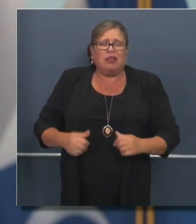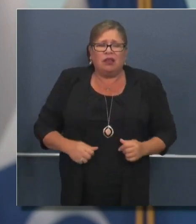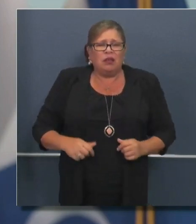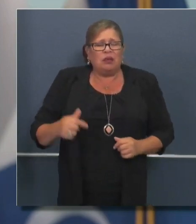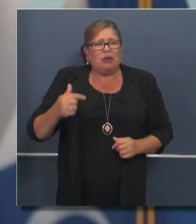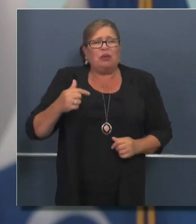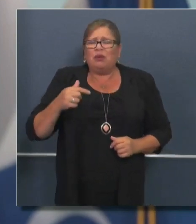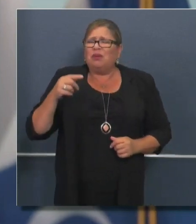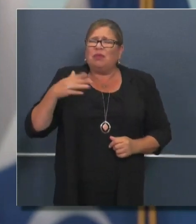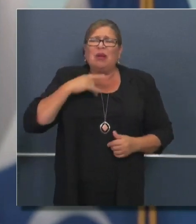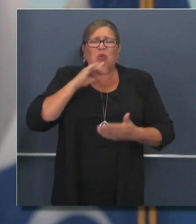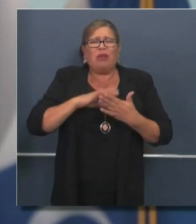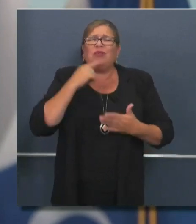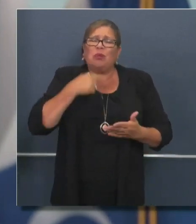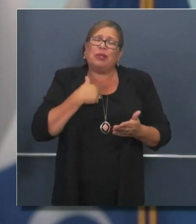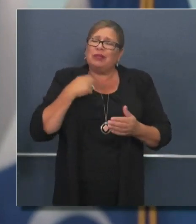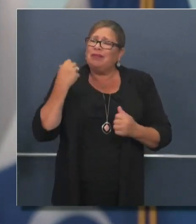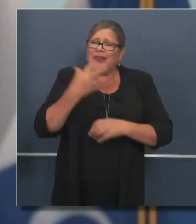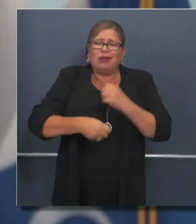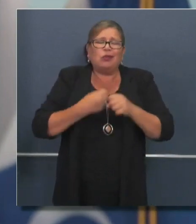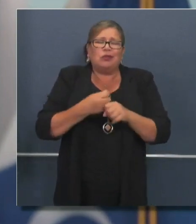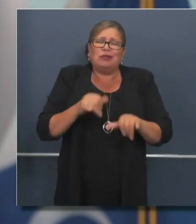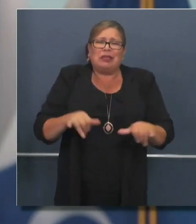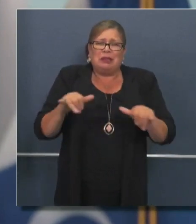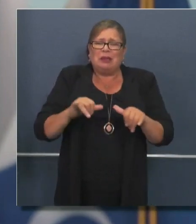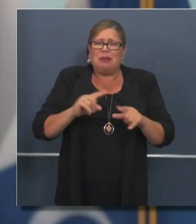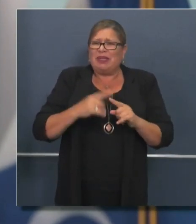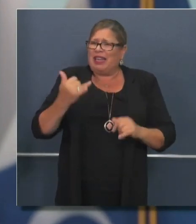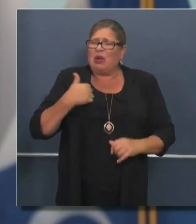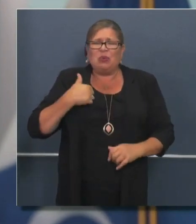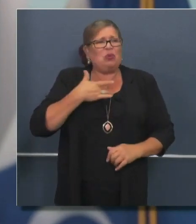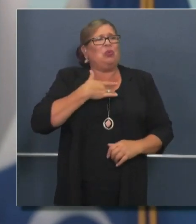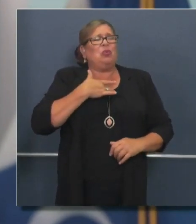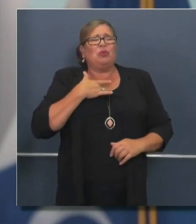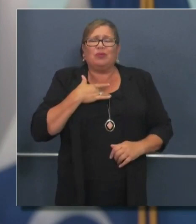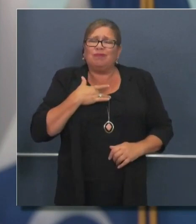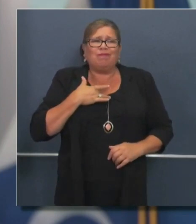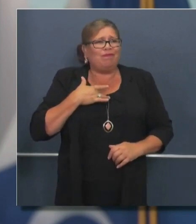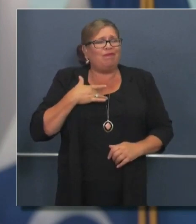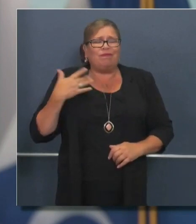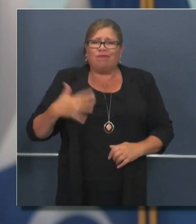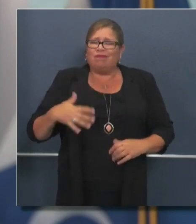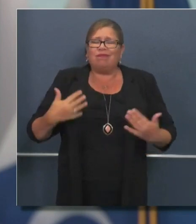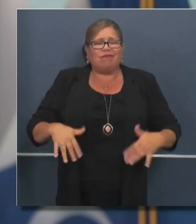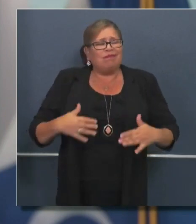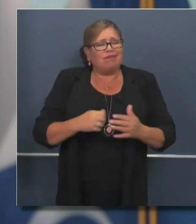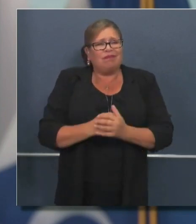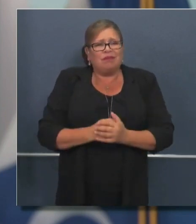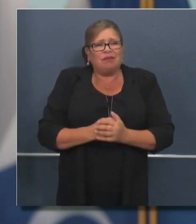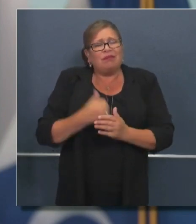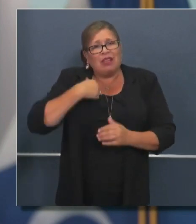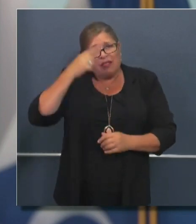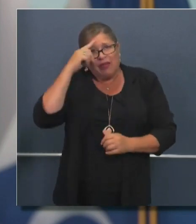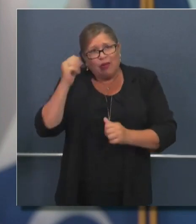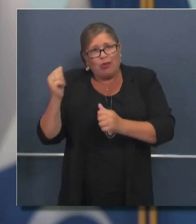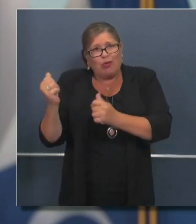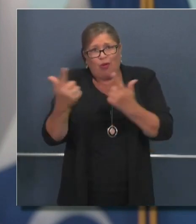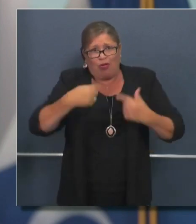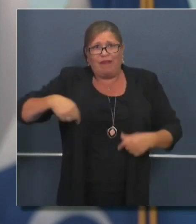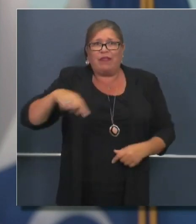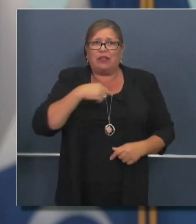years, but it strikes a chord at this moment in particular. And I think we would all be wise to